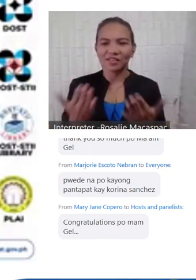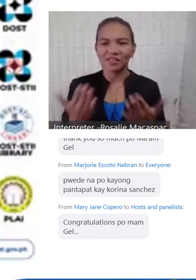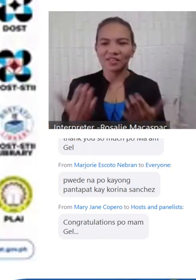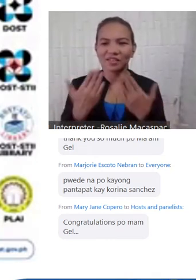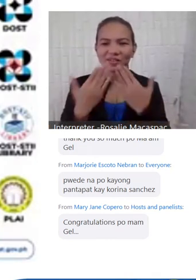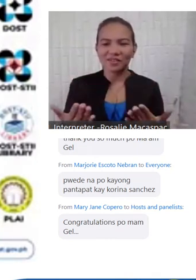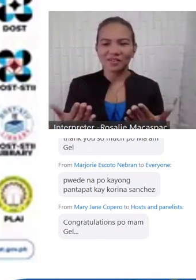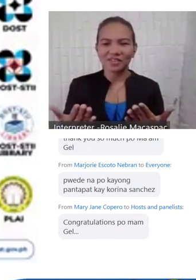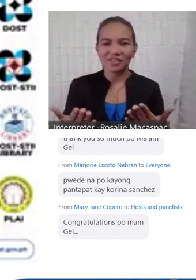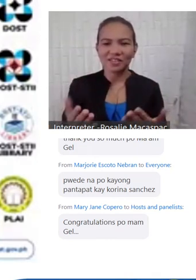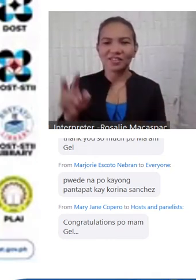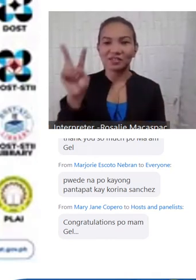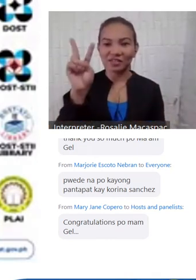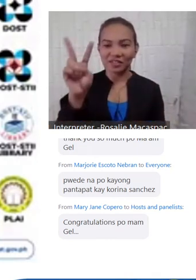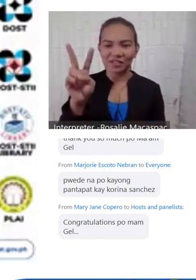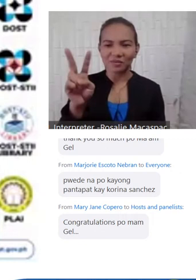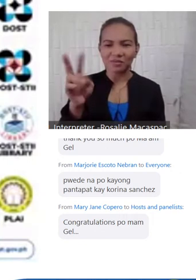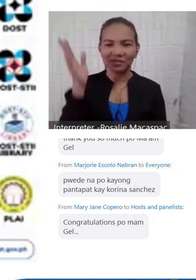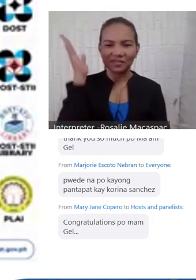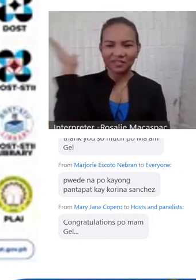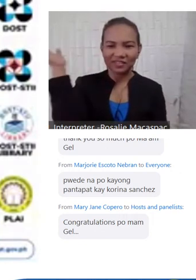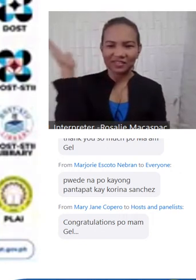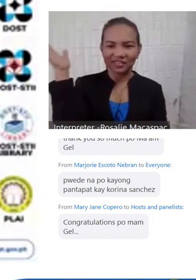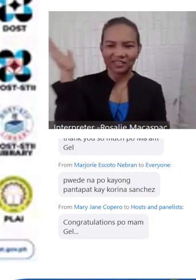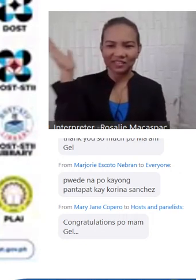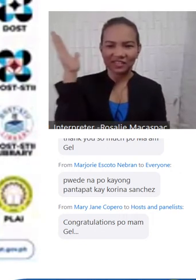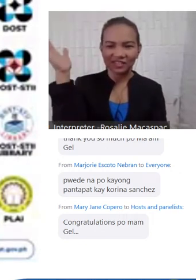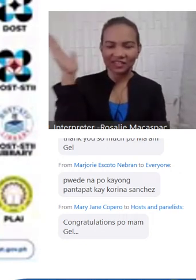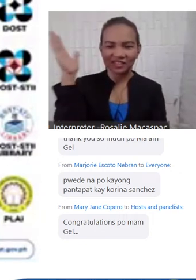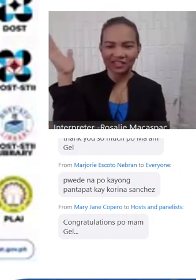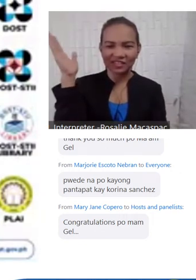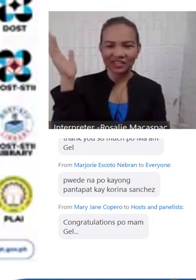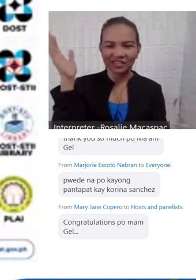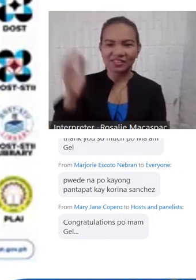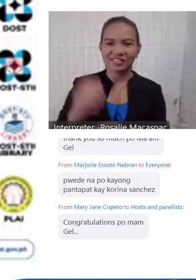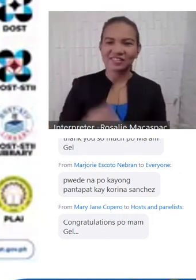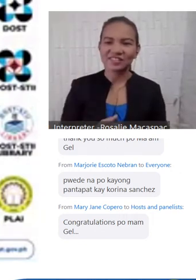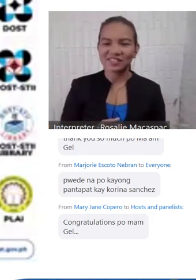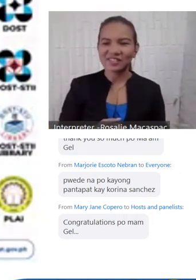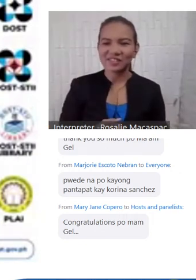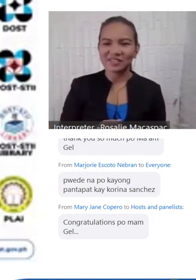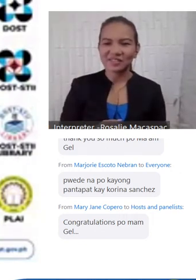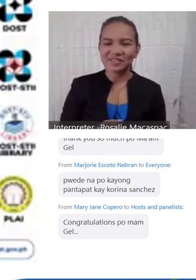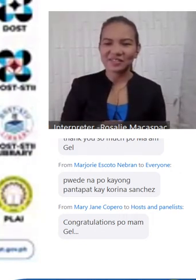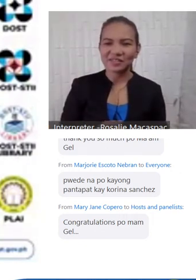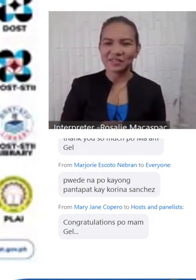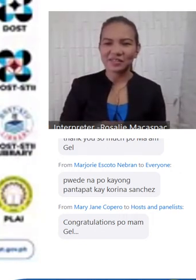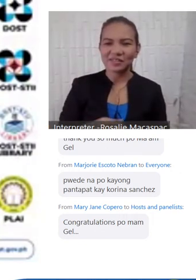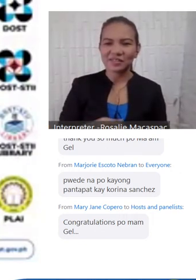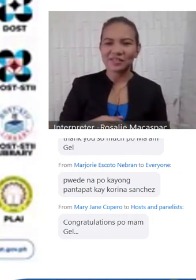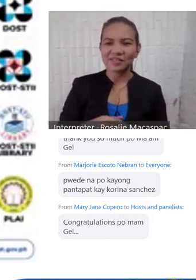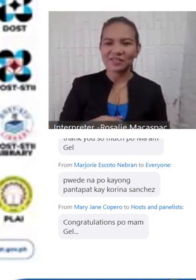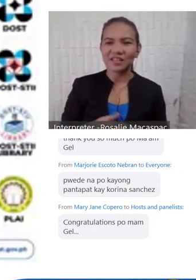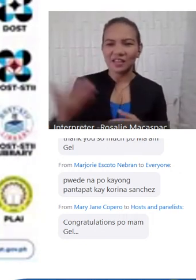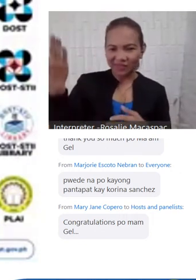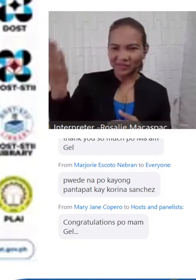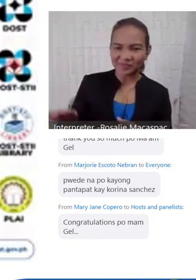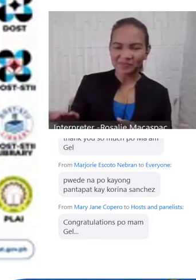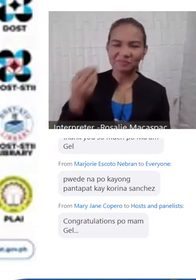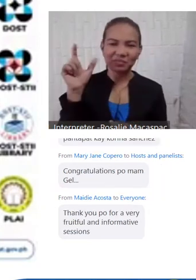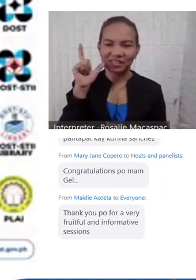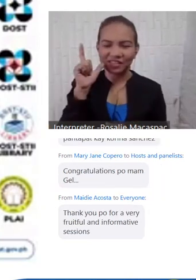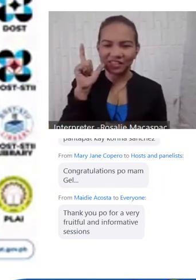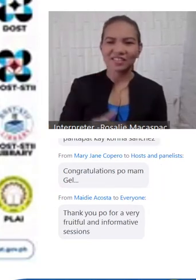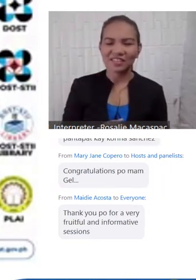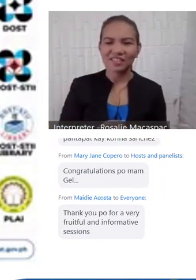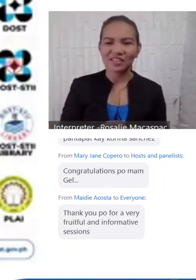ating dalawang resource speaker, tinatawag ko po si Ms. Linderlip M. Maglaki upang